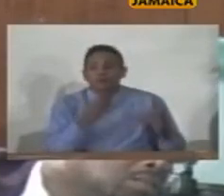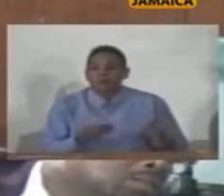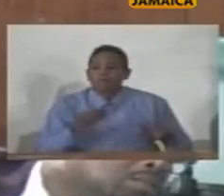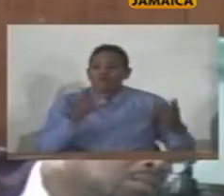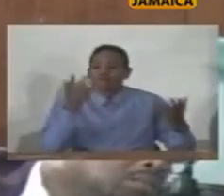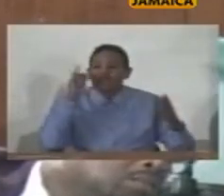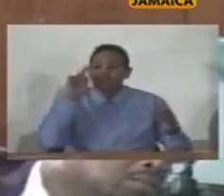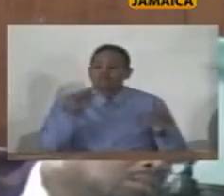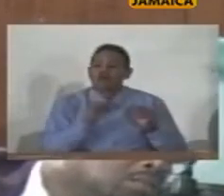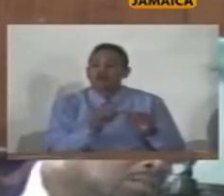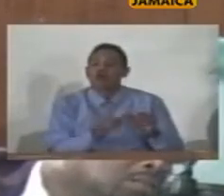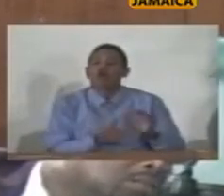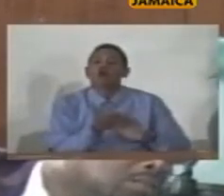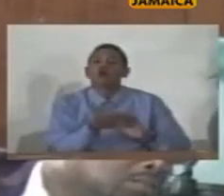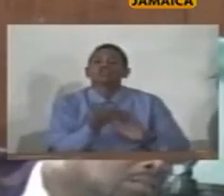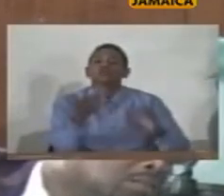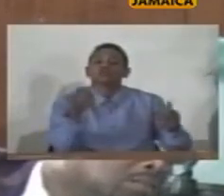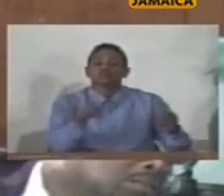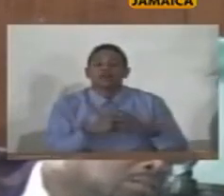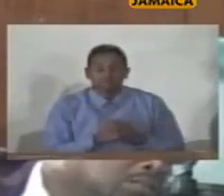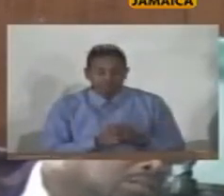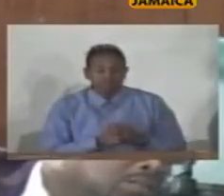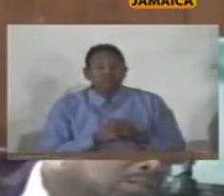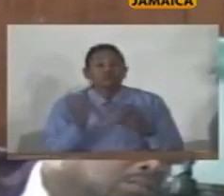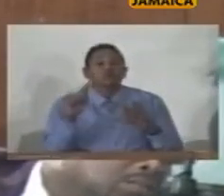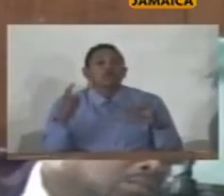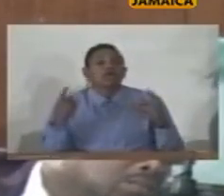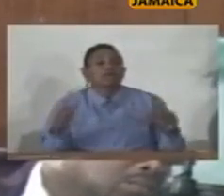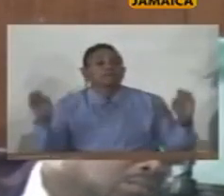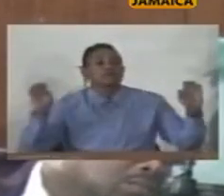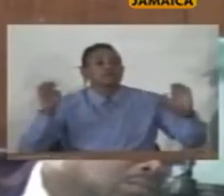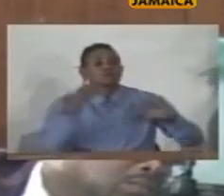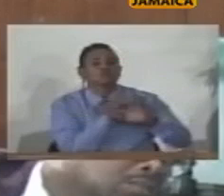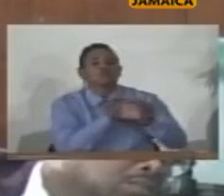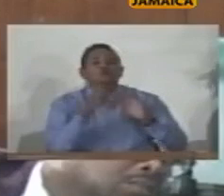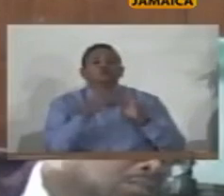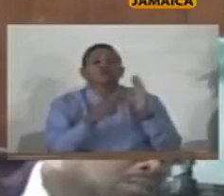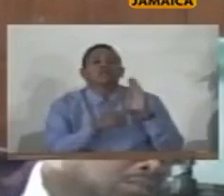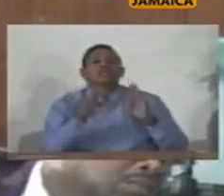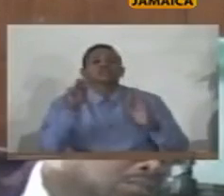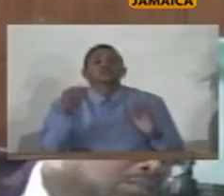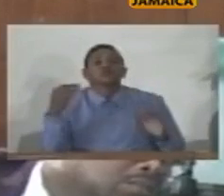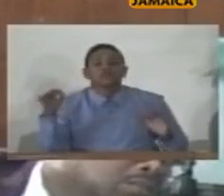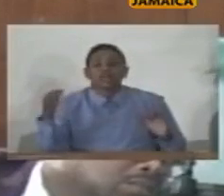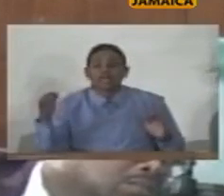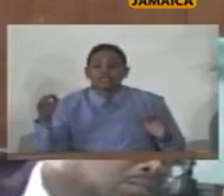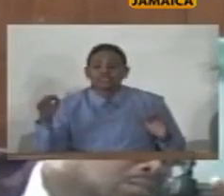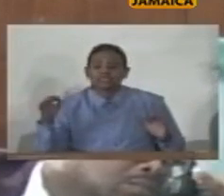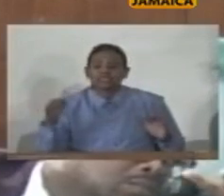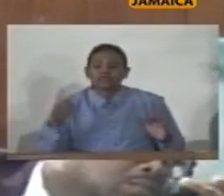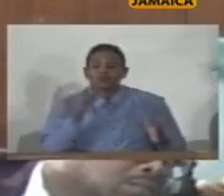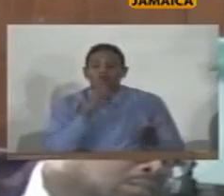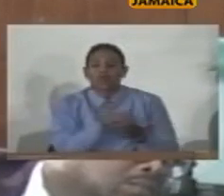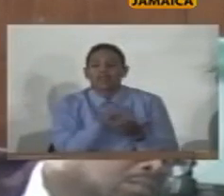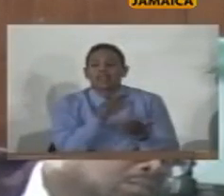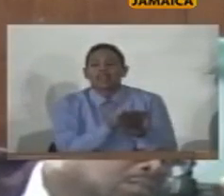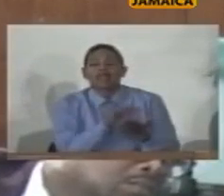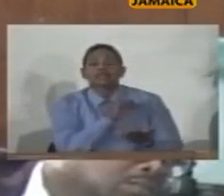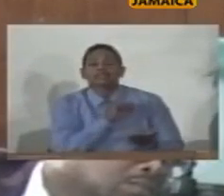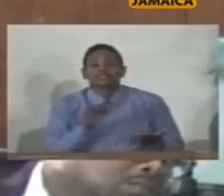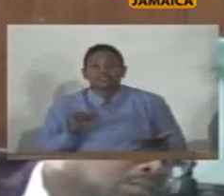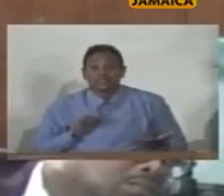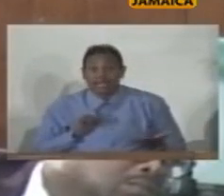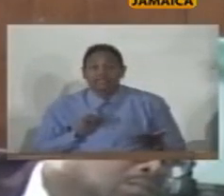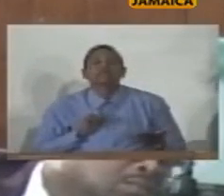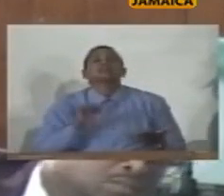the continuance thereof. And whereas the Emergency Powers Regulation 2019 were laid in the Senate